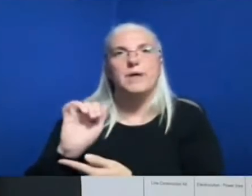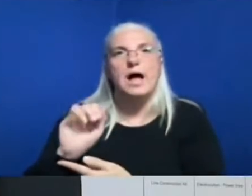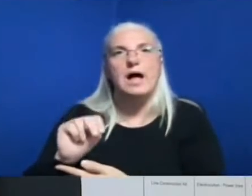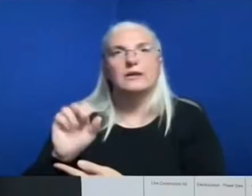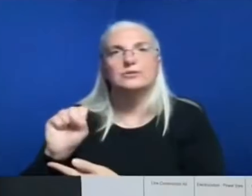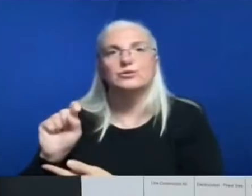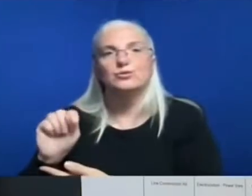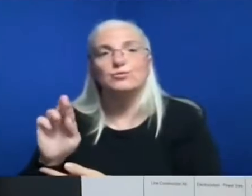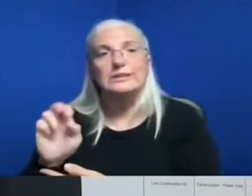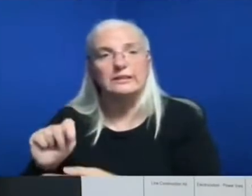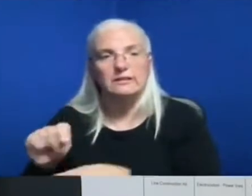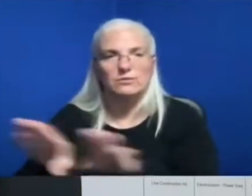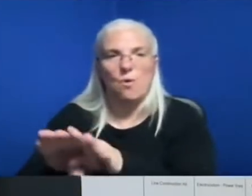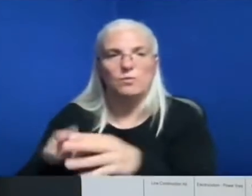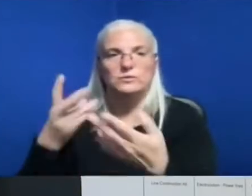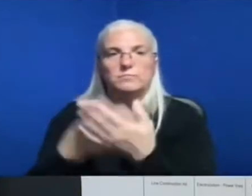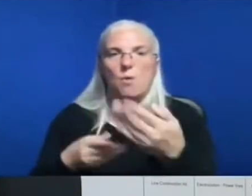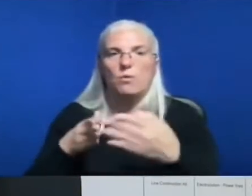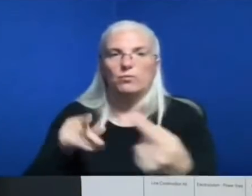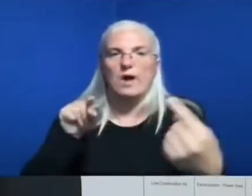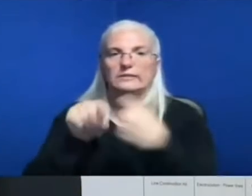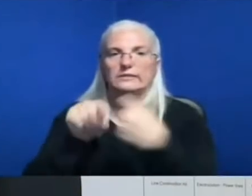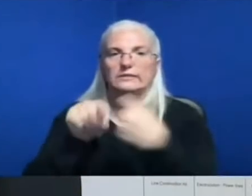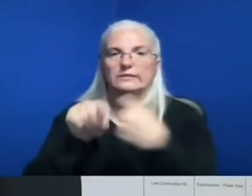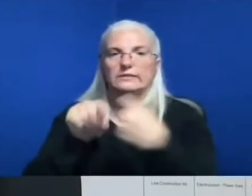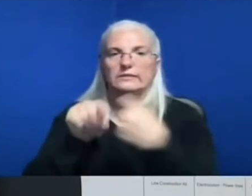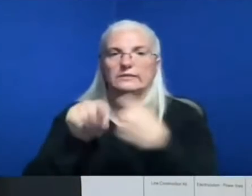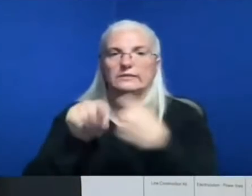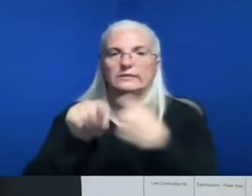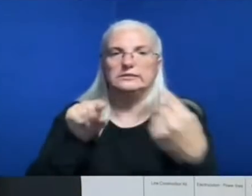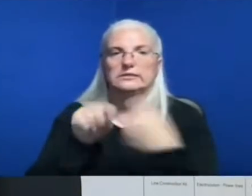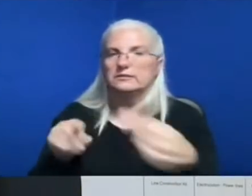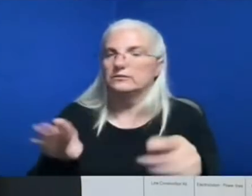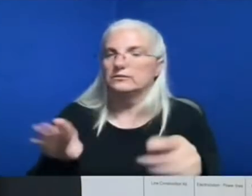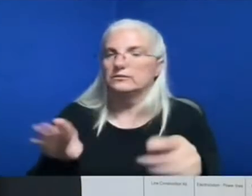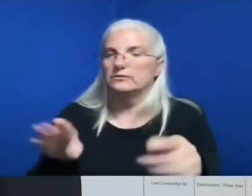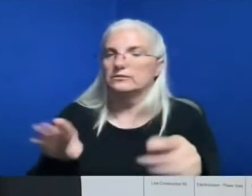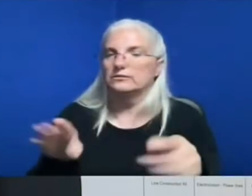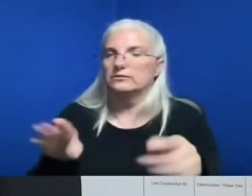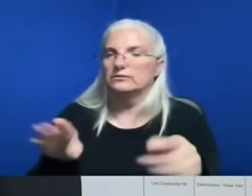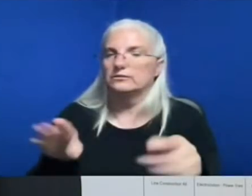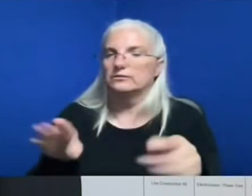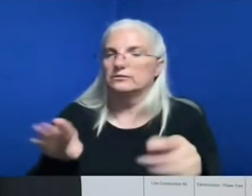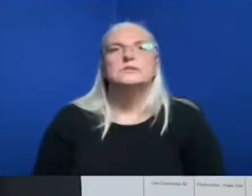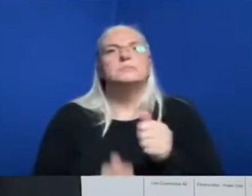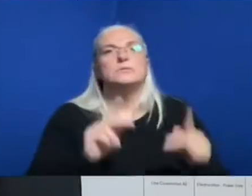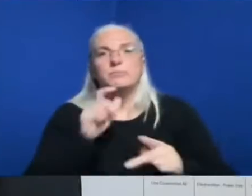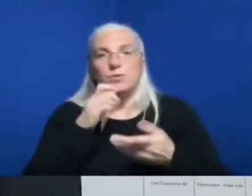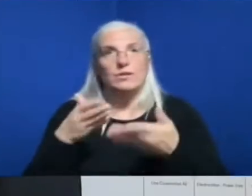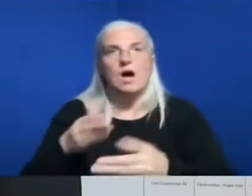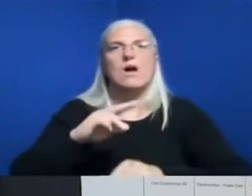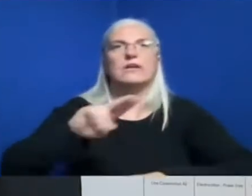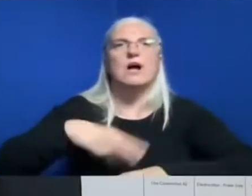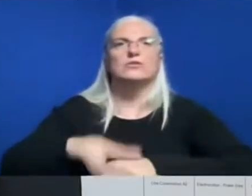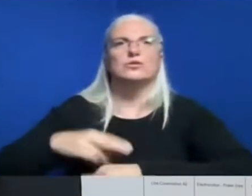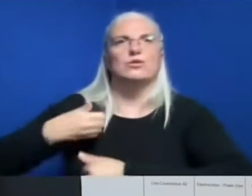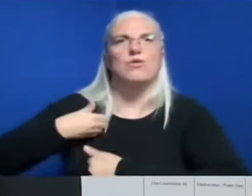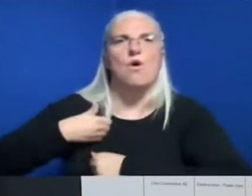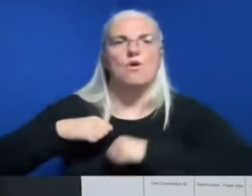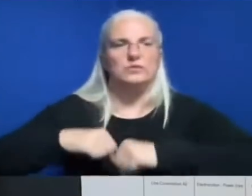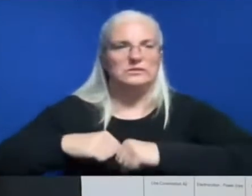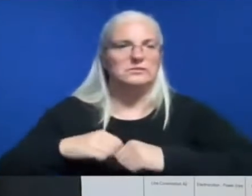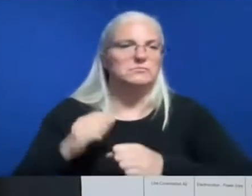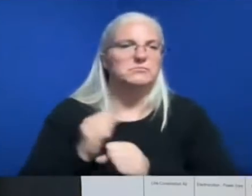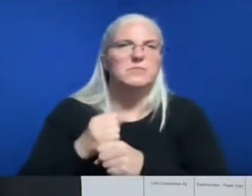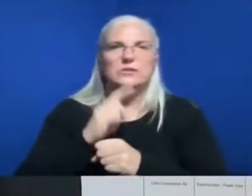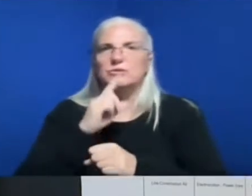of Greenville and Indian Valley is staffed primarily of National Guard, so please be aware of that. The two closures, Sheriff John's